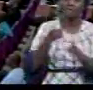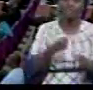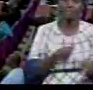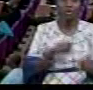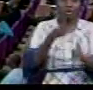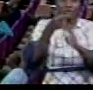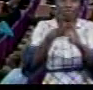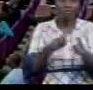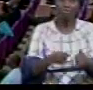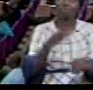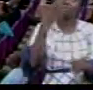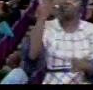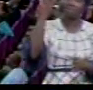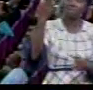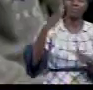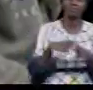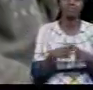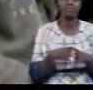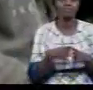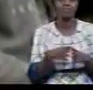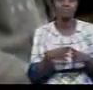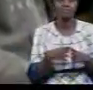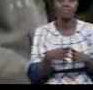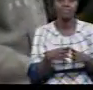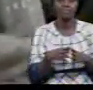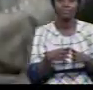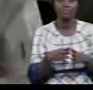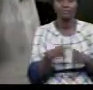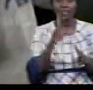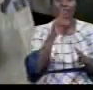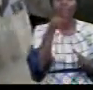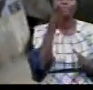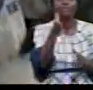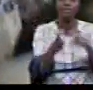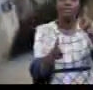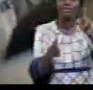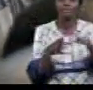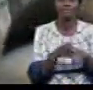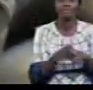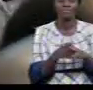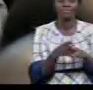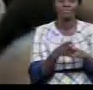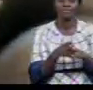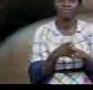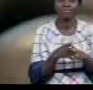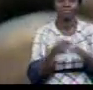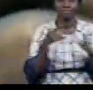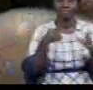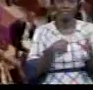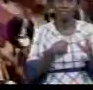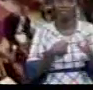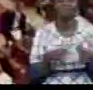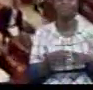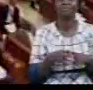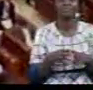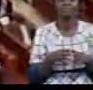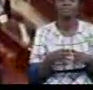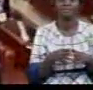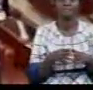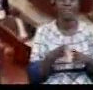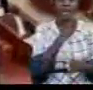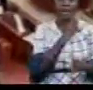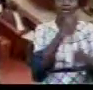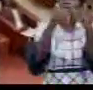the other side. Who is there? It's me. And heaven will